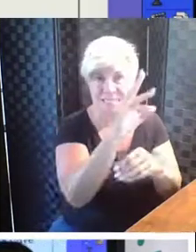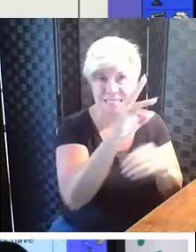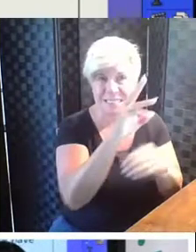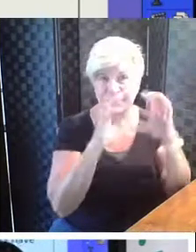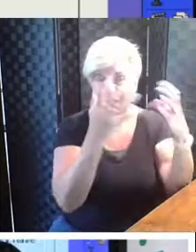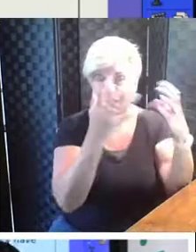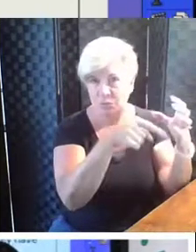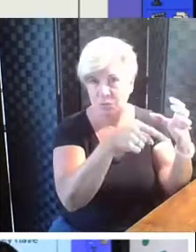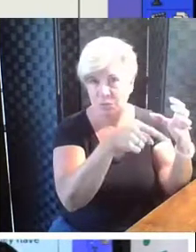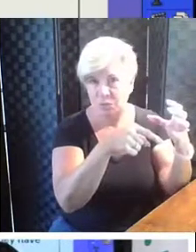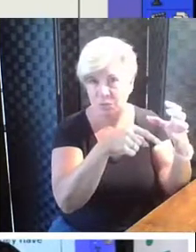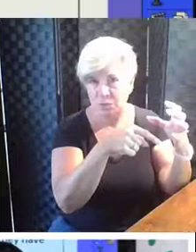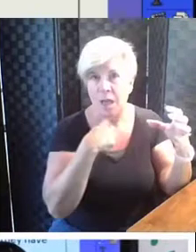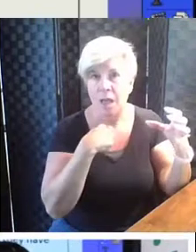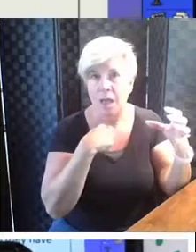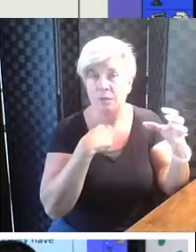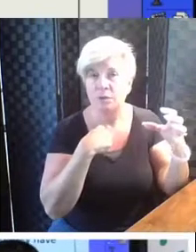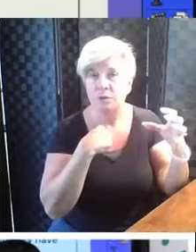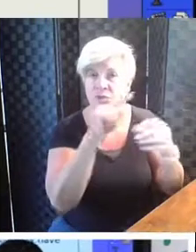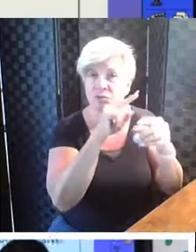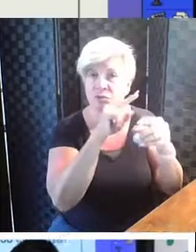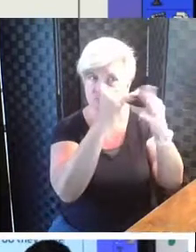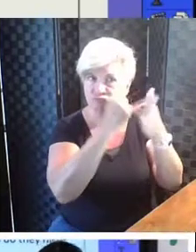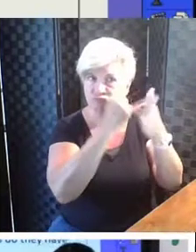water. So I'm going to just draw,